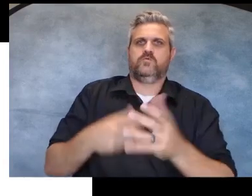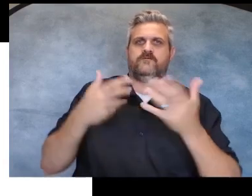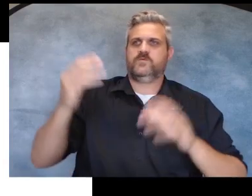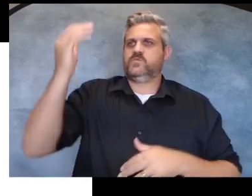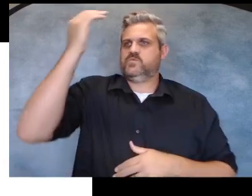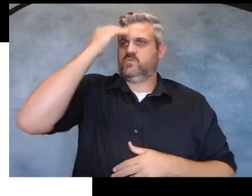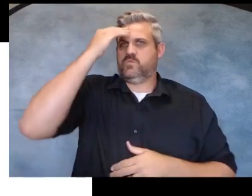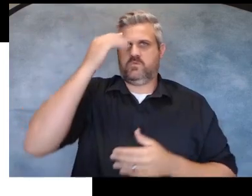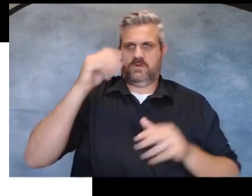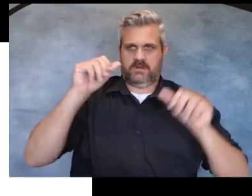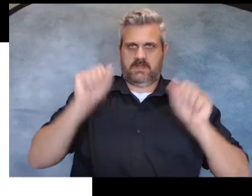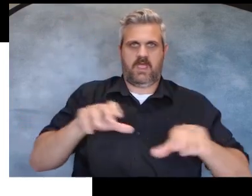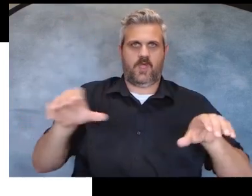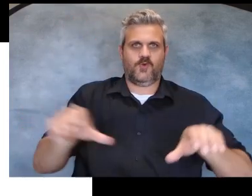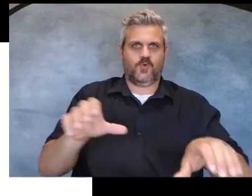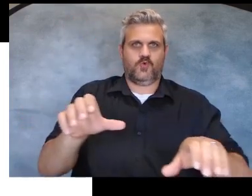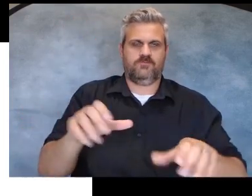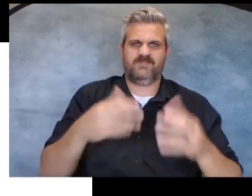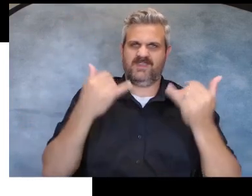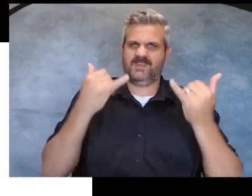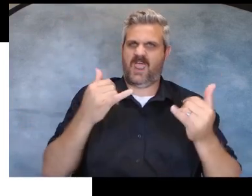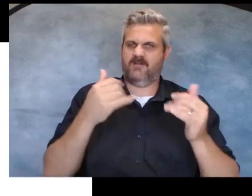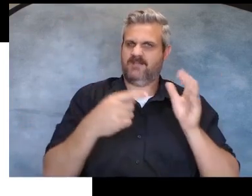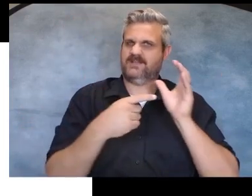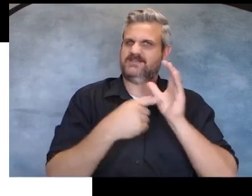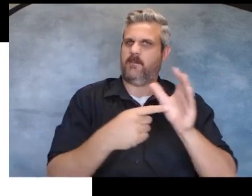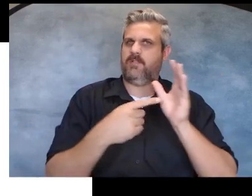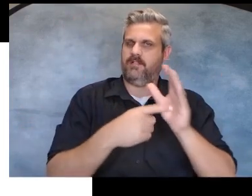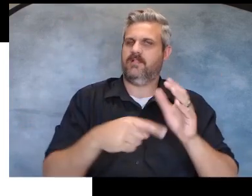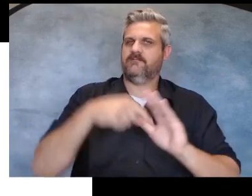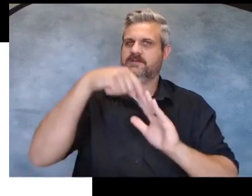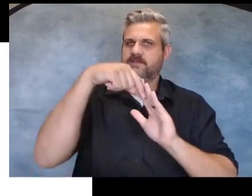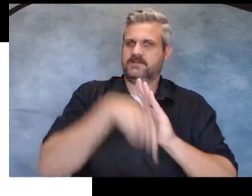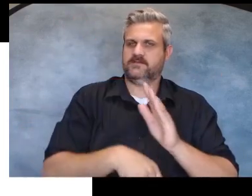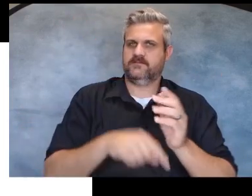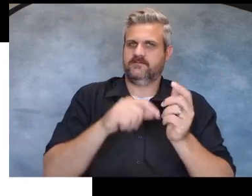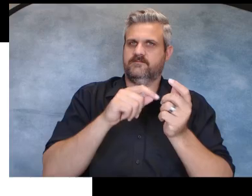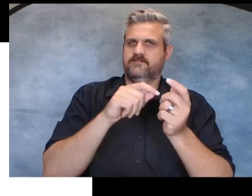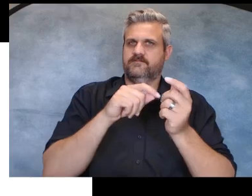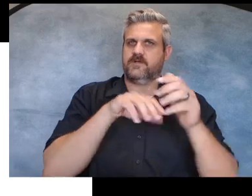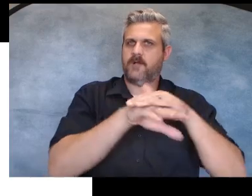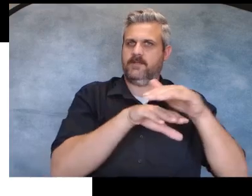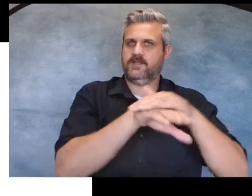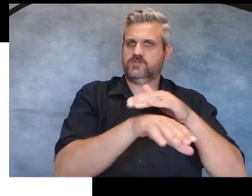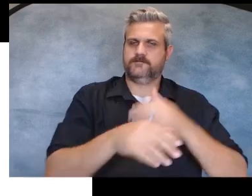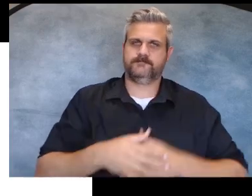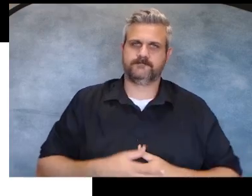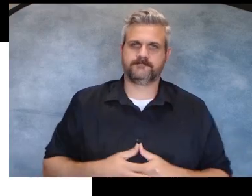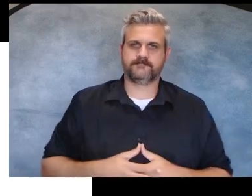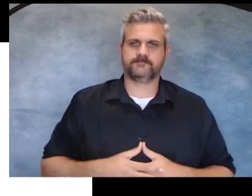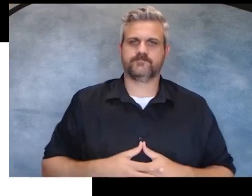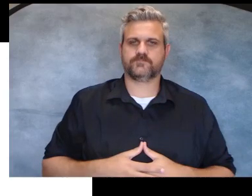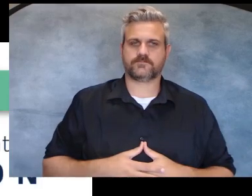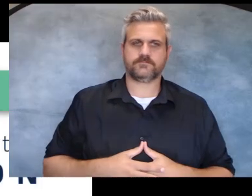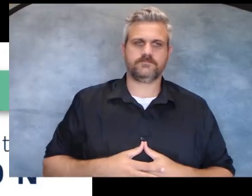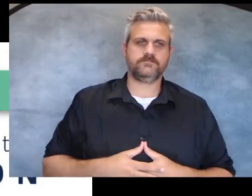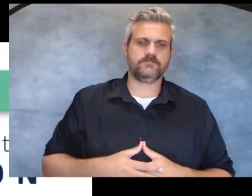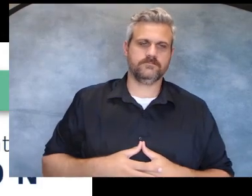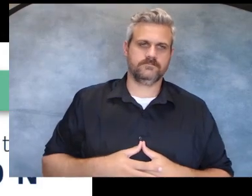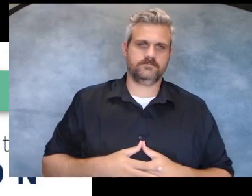they know and can do. Let's look at an example of an intensive accommodation.